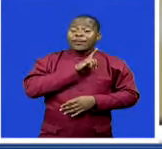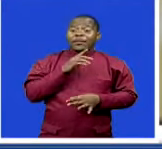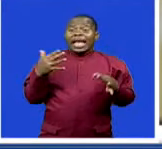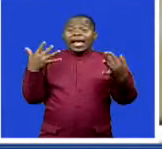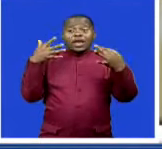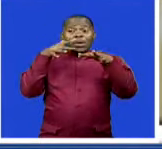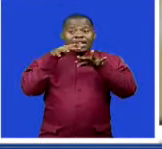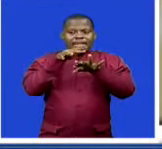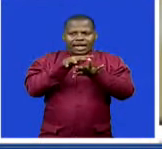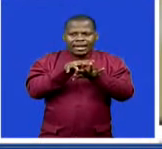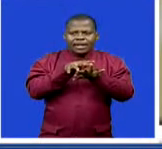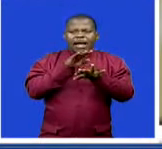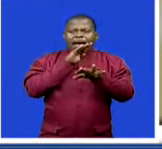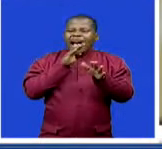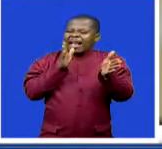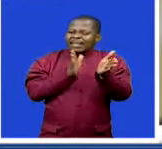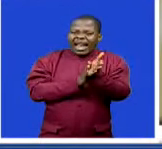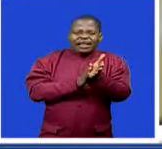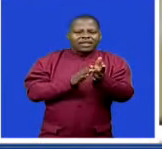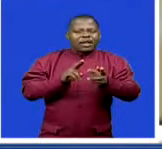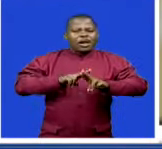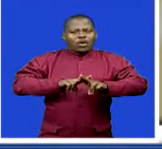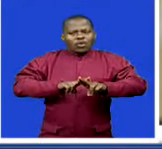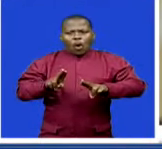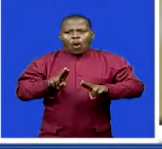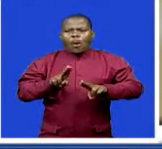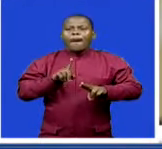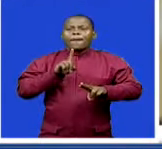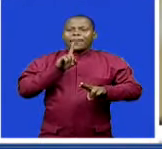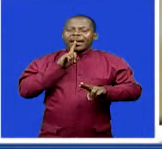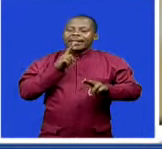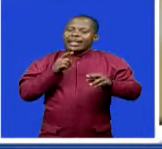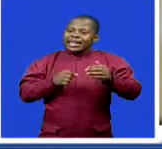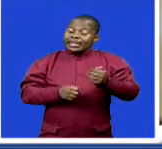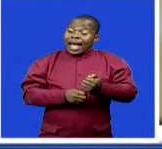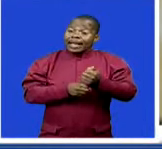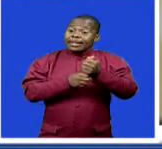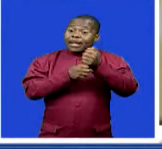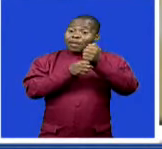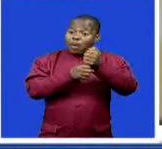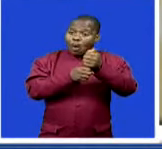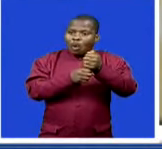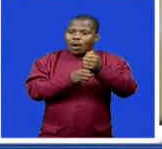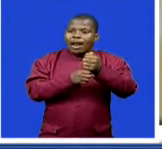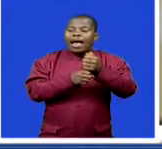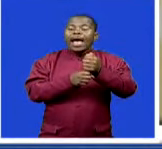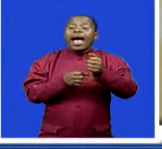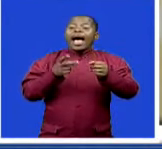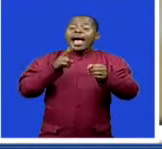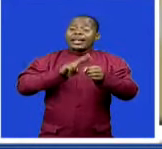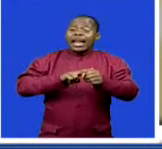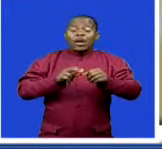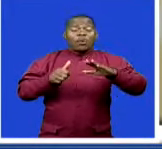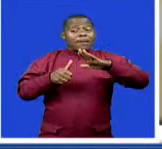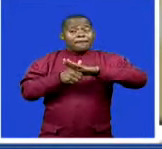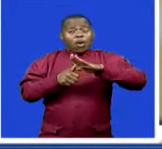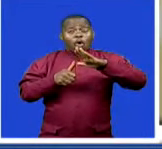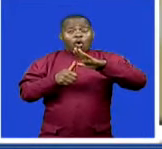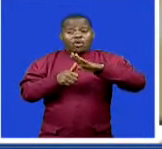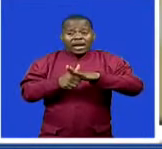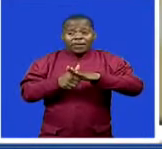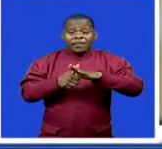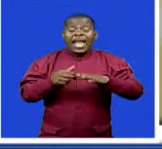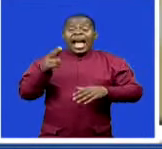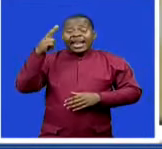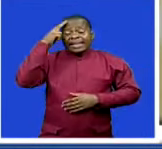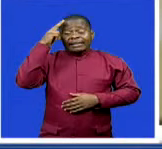we are against social media. We are not against social media. But we are singa ukuthi sifunde ukuthi social